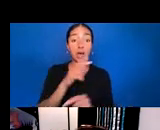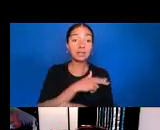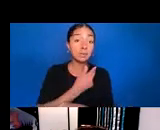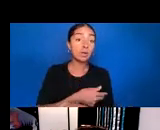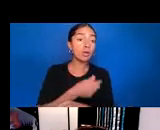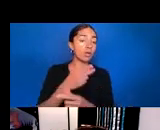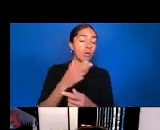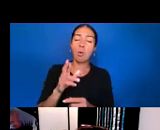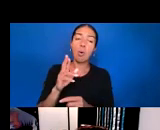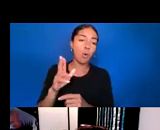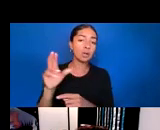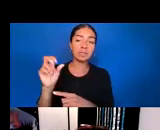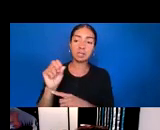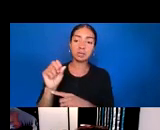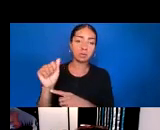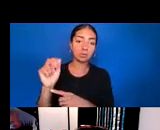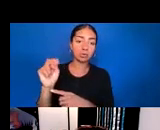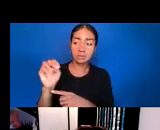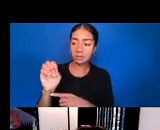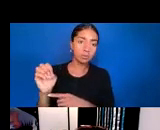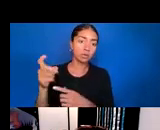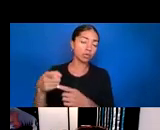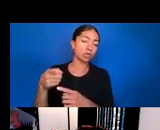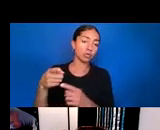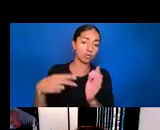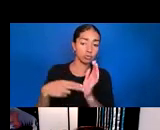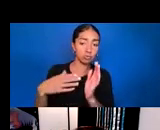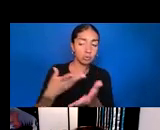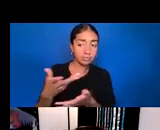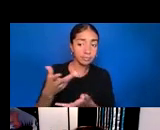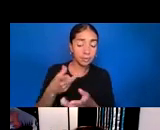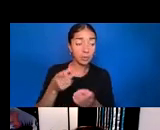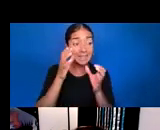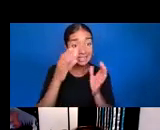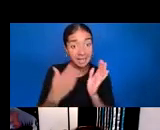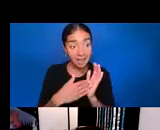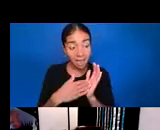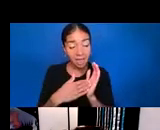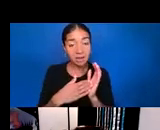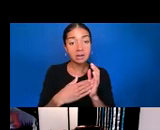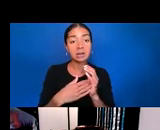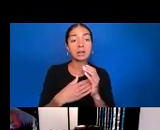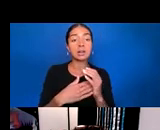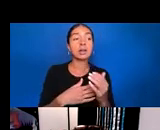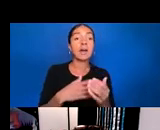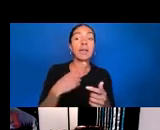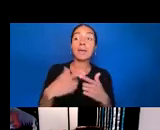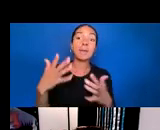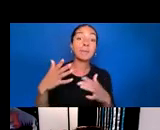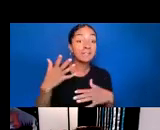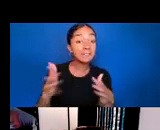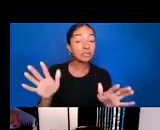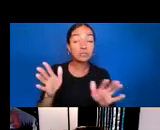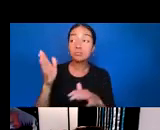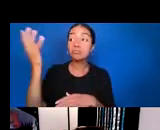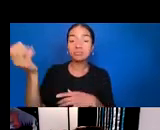examiners, and you're listening again as they're talking, and then maybe you're a part of the law enforcement interview